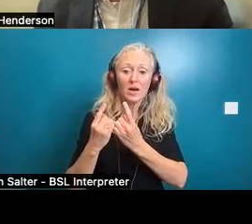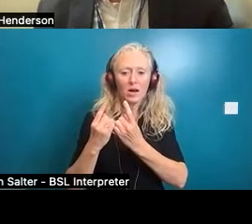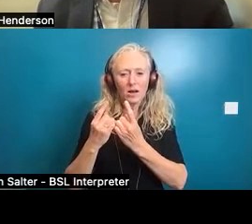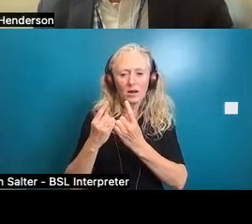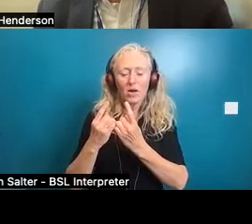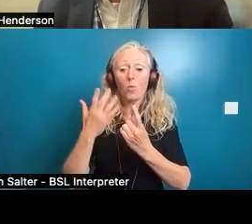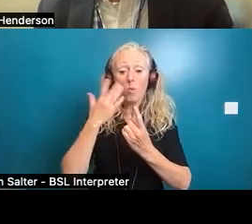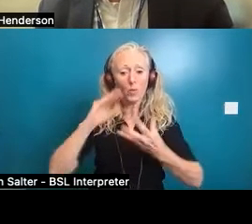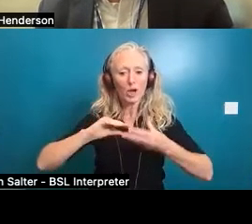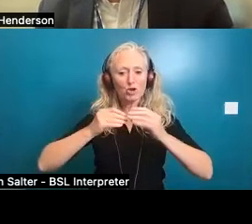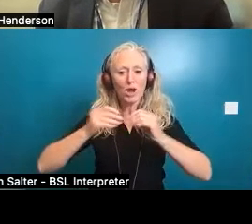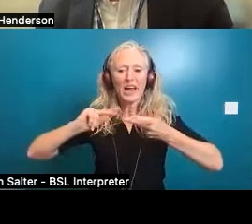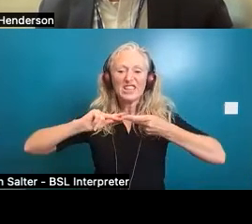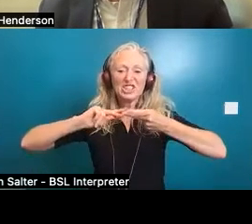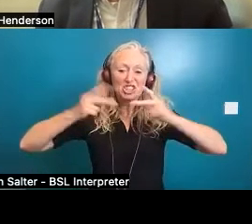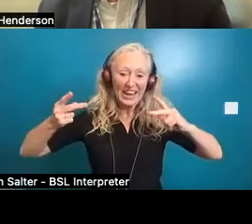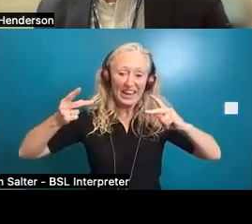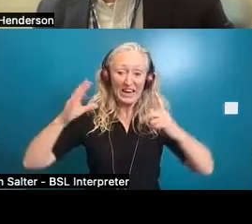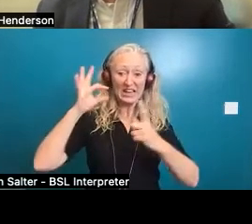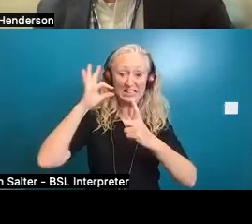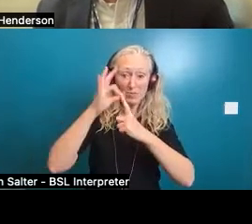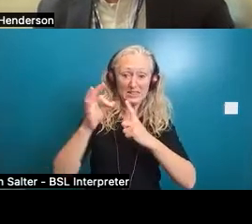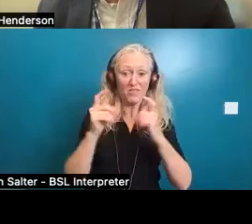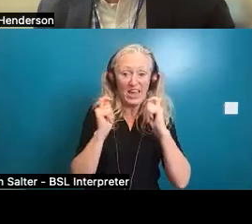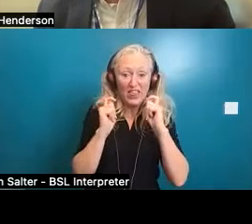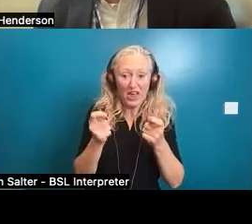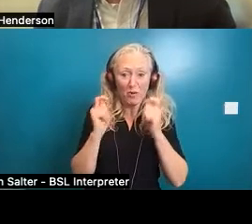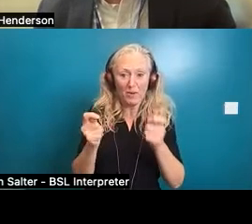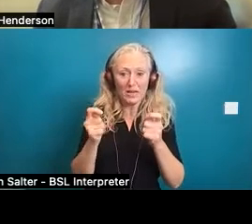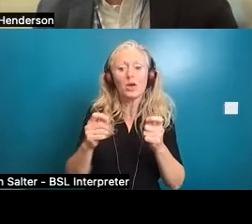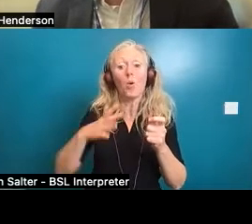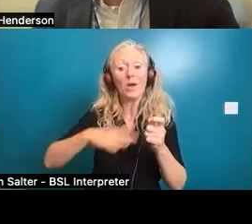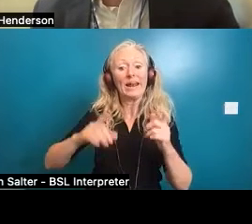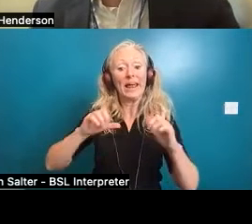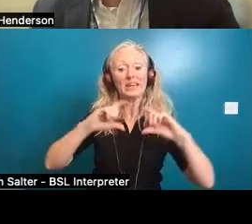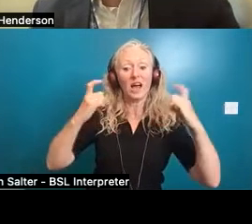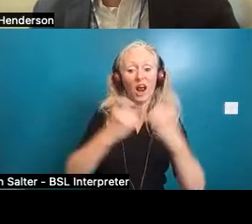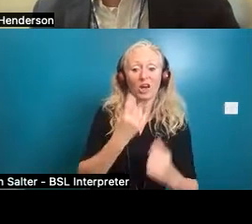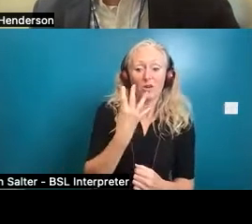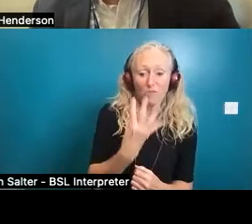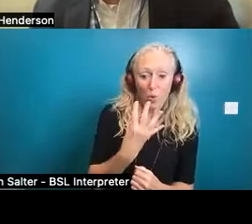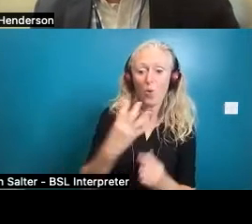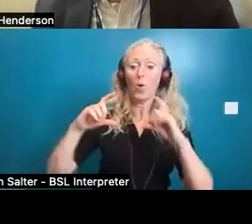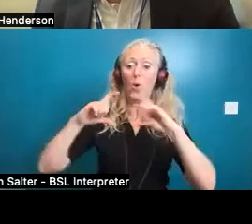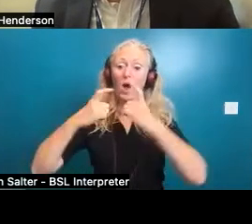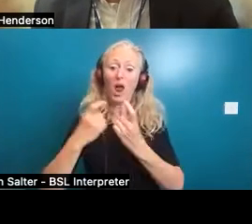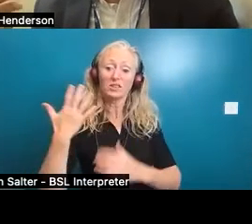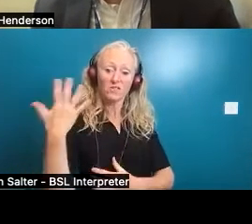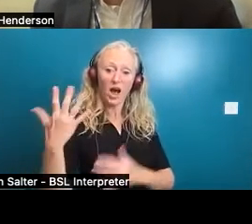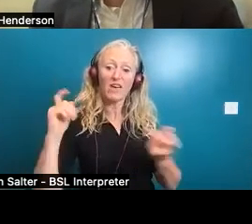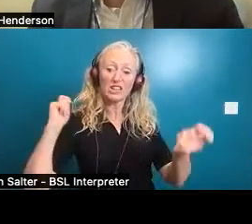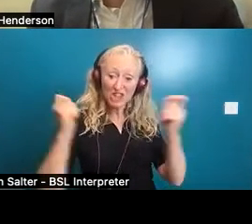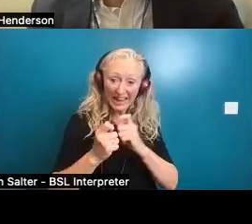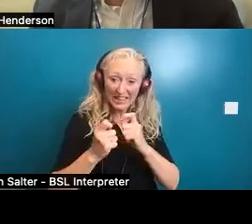going to need 2 class 4 or class 5 changes in order to be able to deliver a treatment. And so we already have